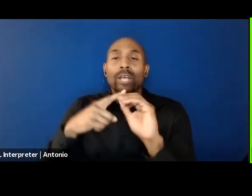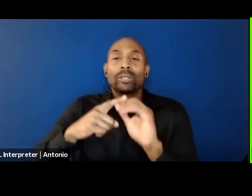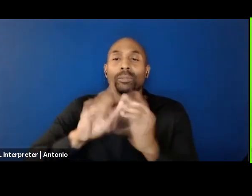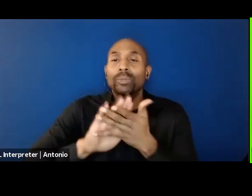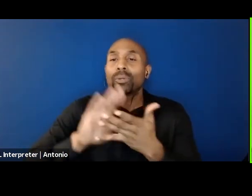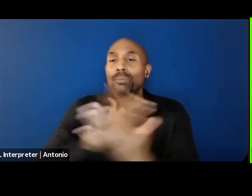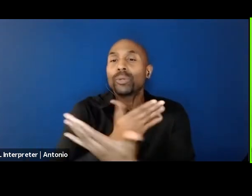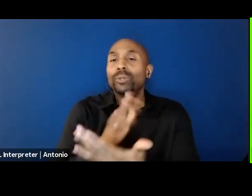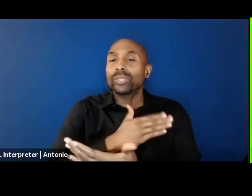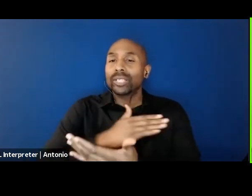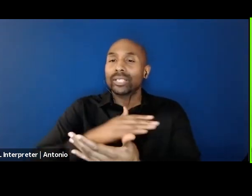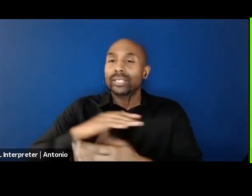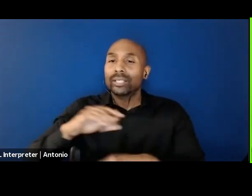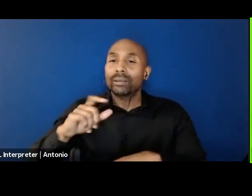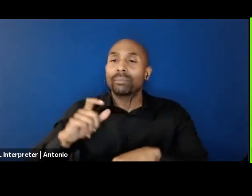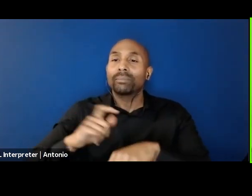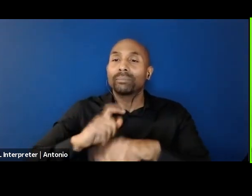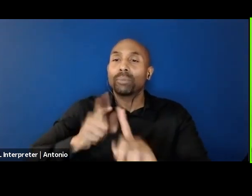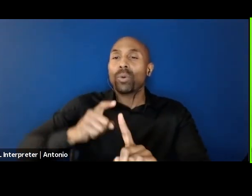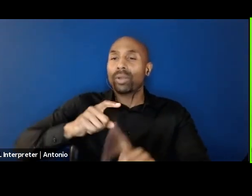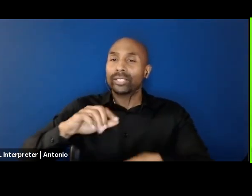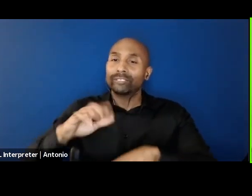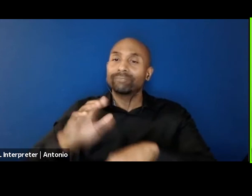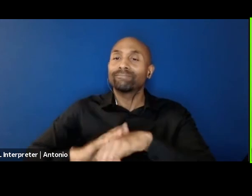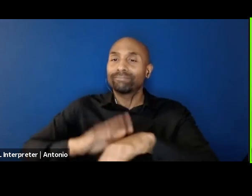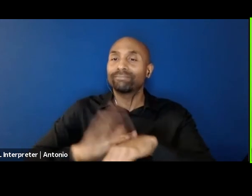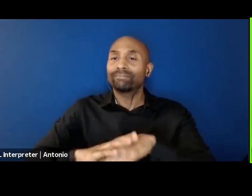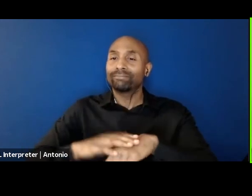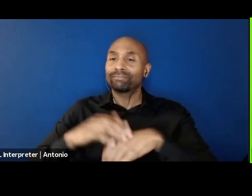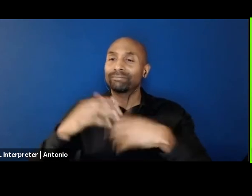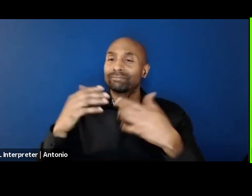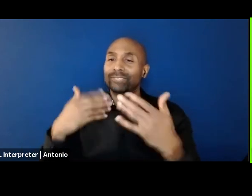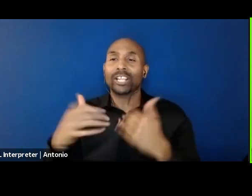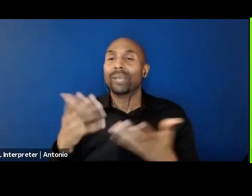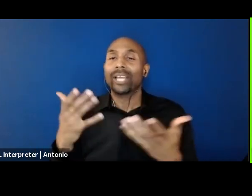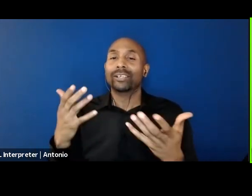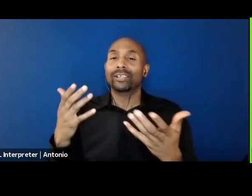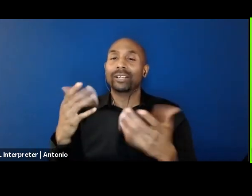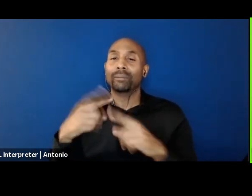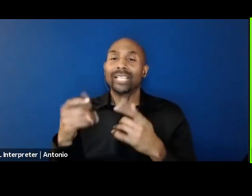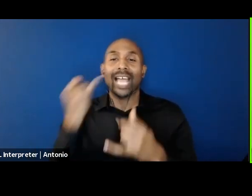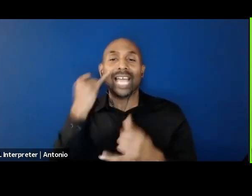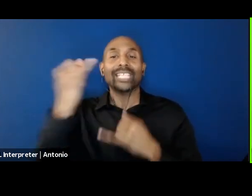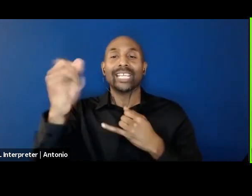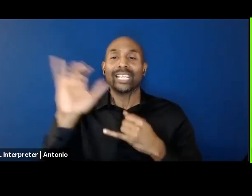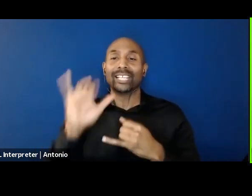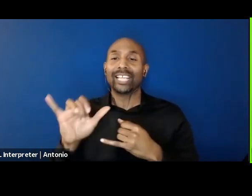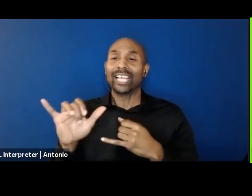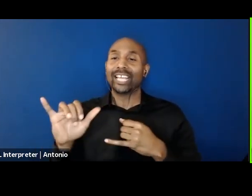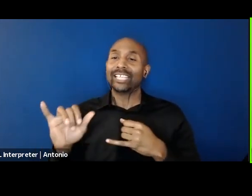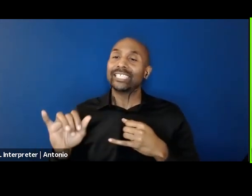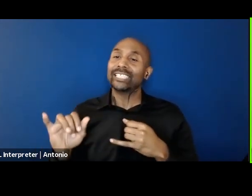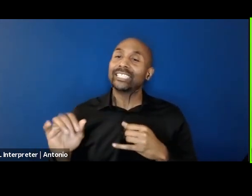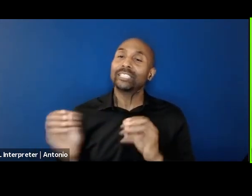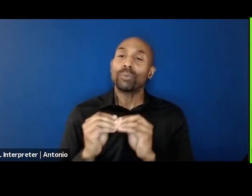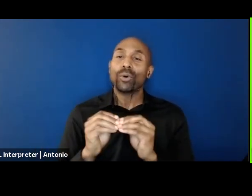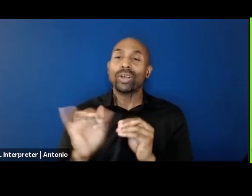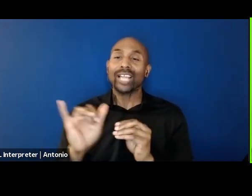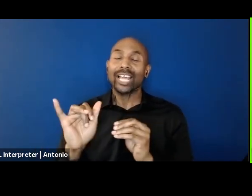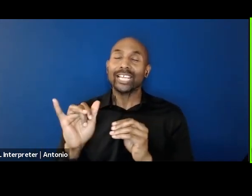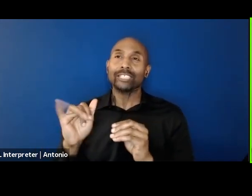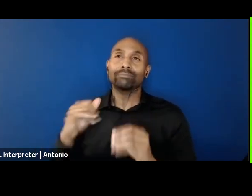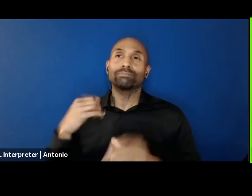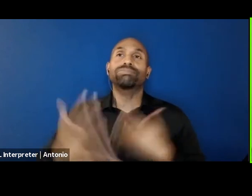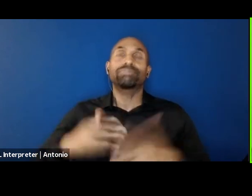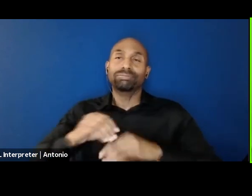From now on, everything I do is going to be serial, I said at some point. Was it when Mingus took a station break during his